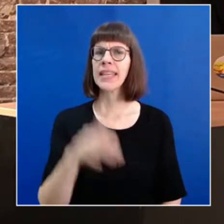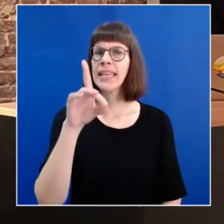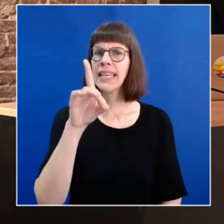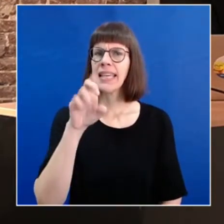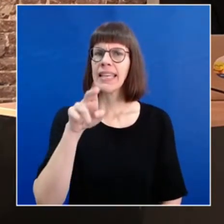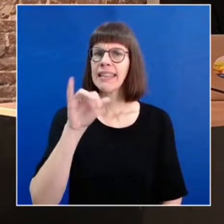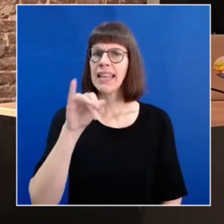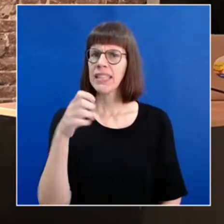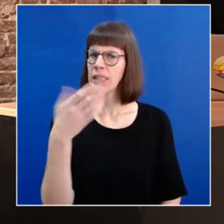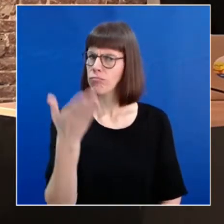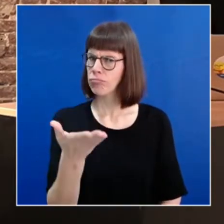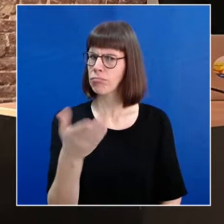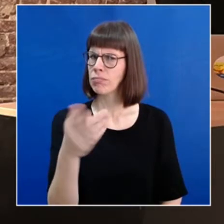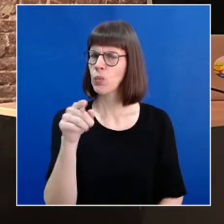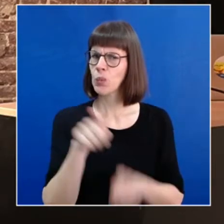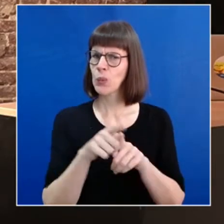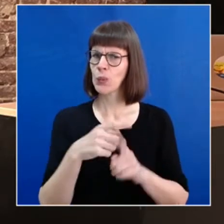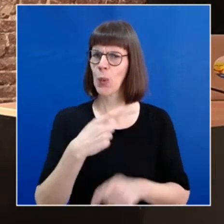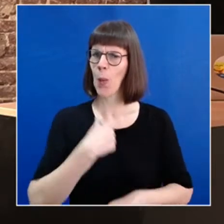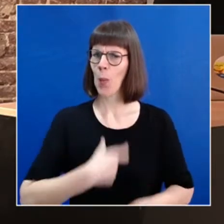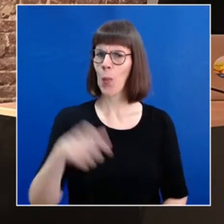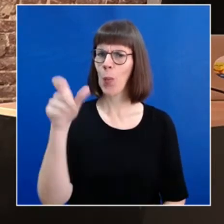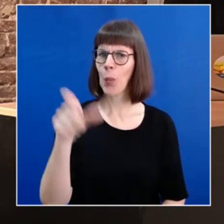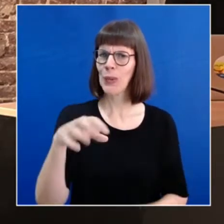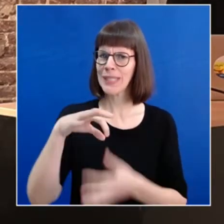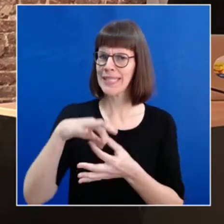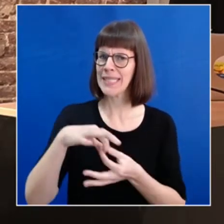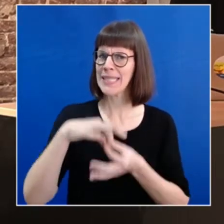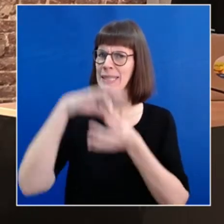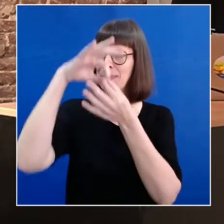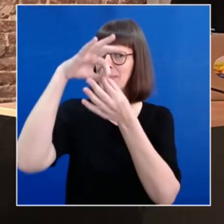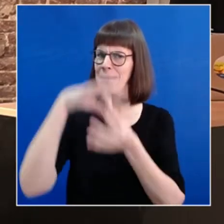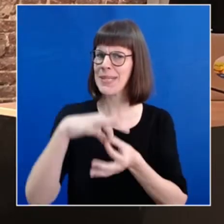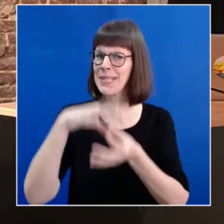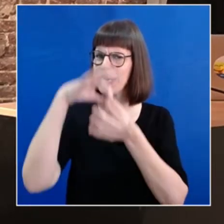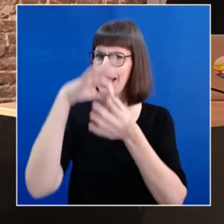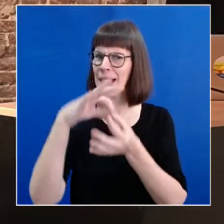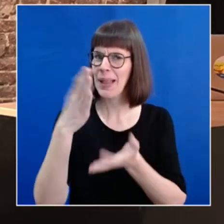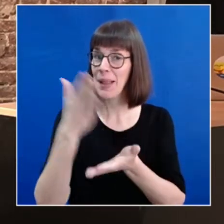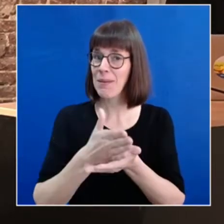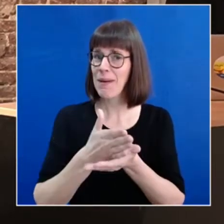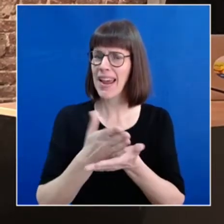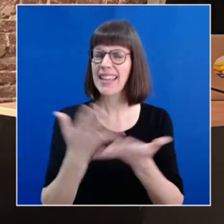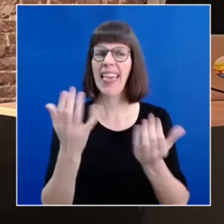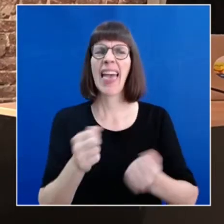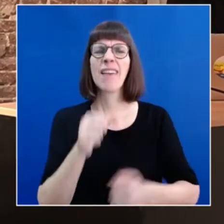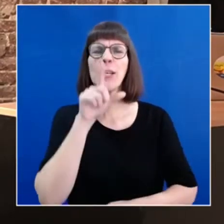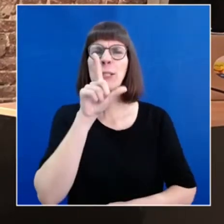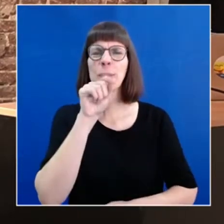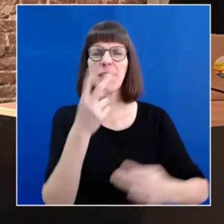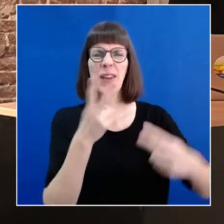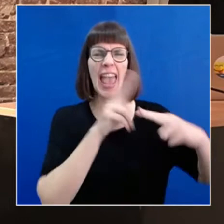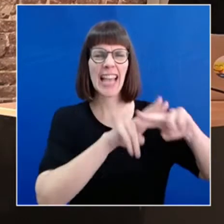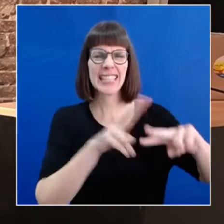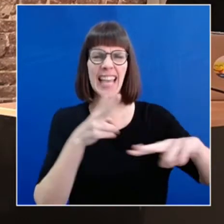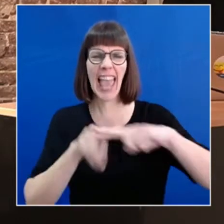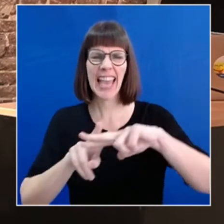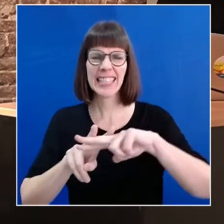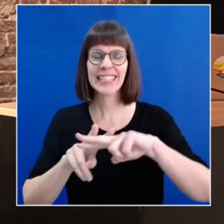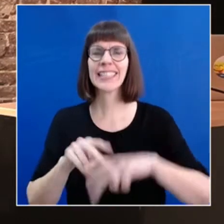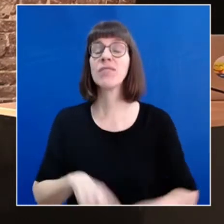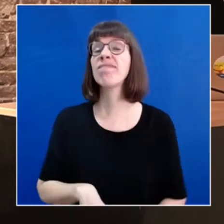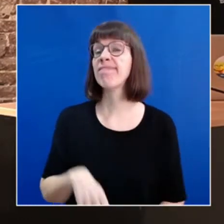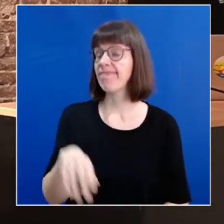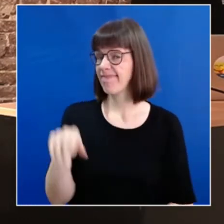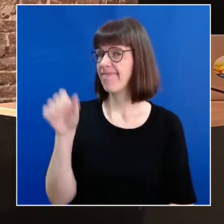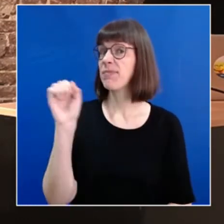spiritual person that links to your absolutely awesome hashtag that you use on Twitter all of the time. Yeah, dreaming is believing. Dreaming is